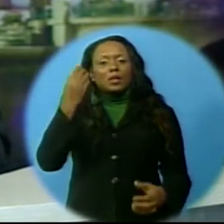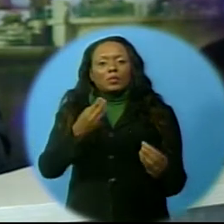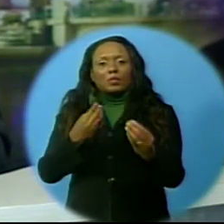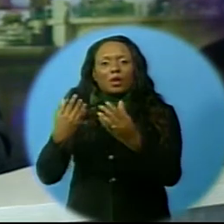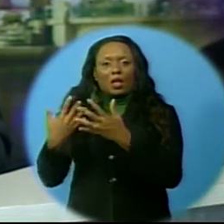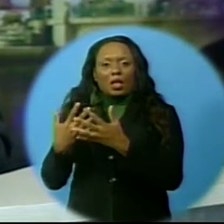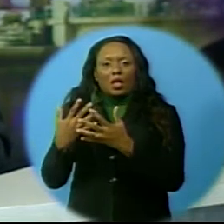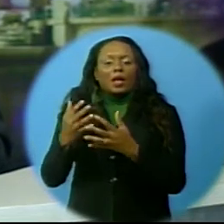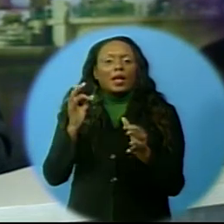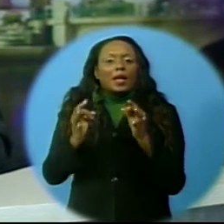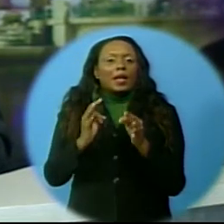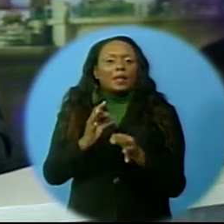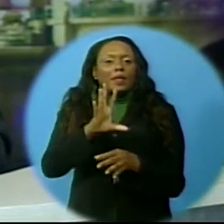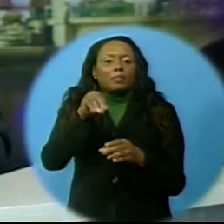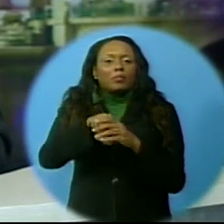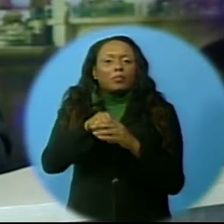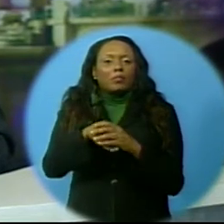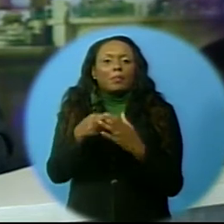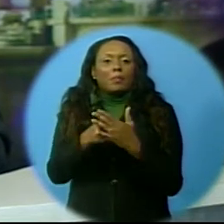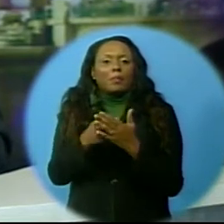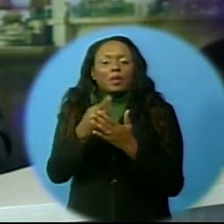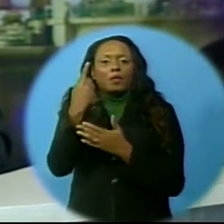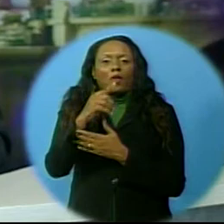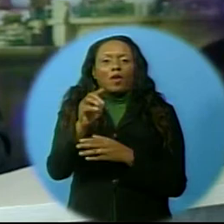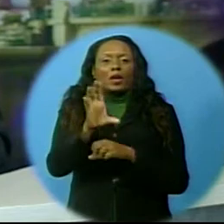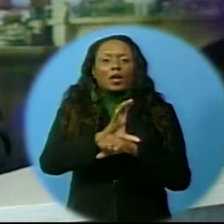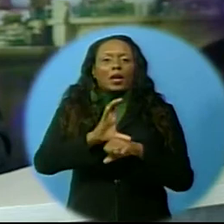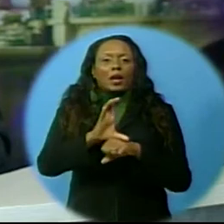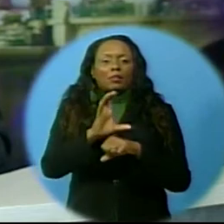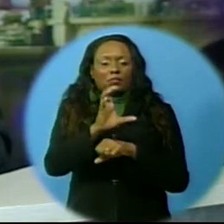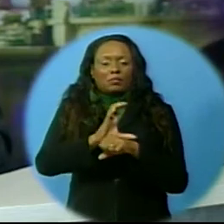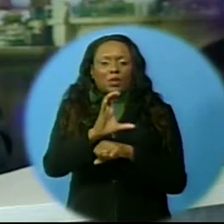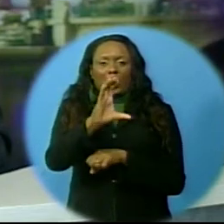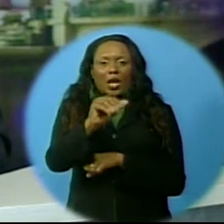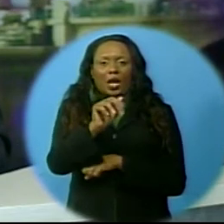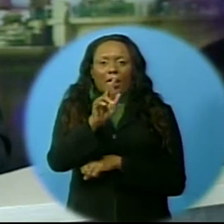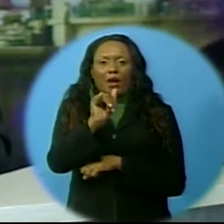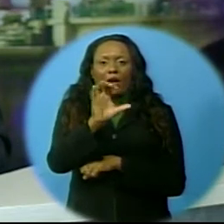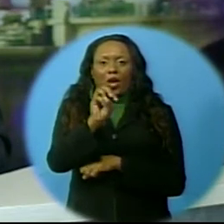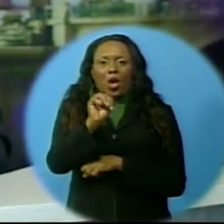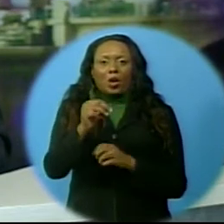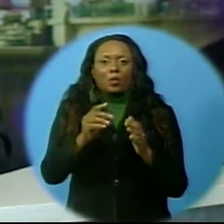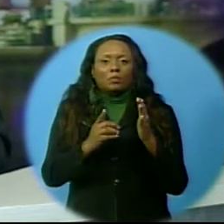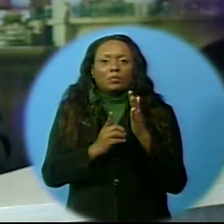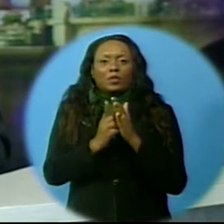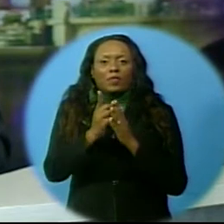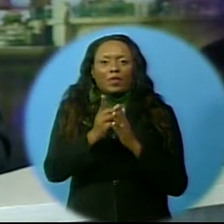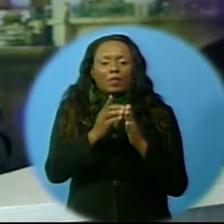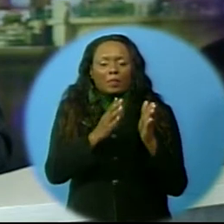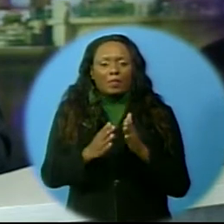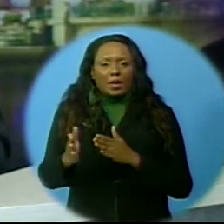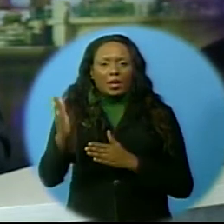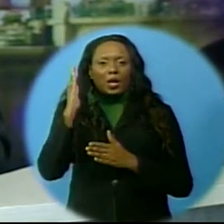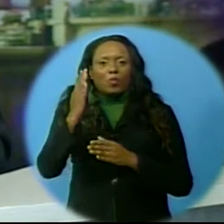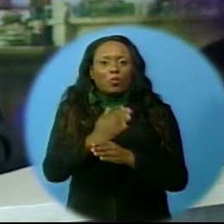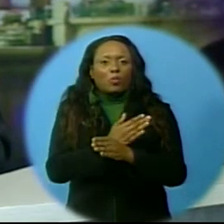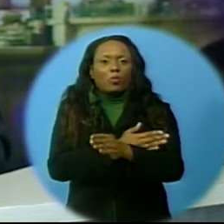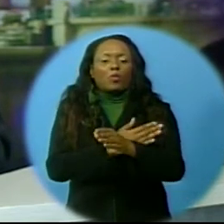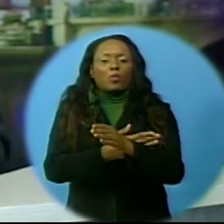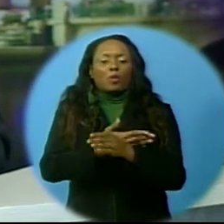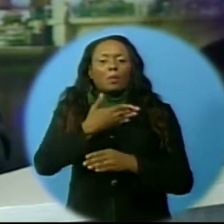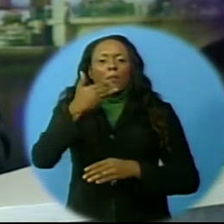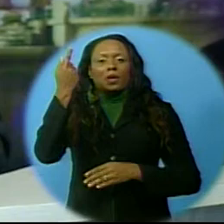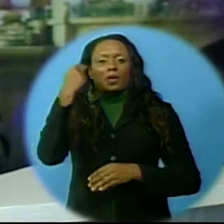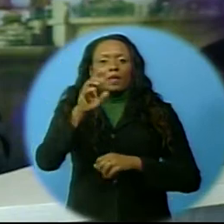CARICOM Development Fund will help spur economic growth for Barbados. That's the view of Dr. Alvin Hilaire, the chairman of the board